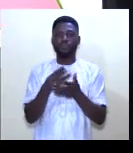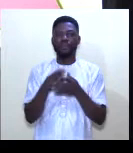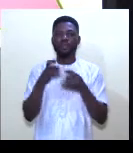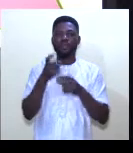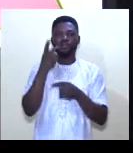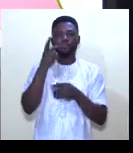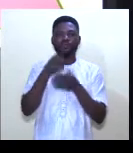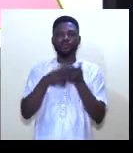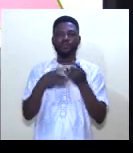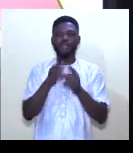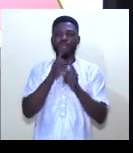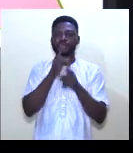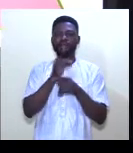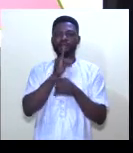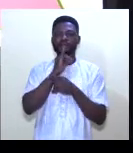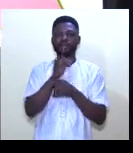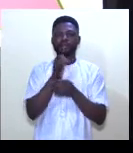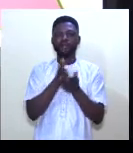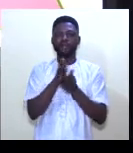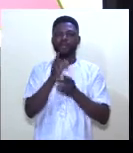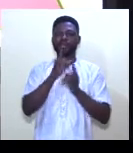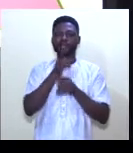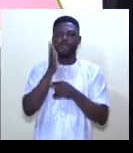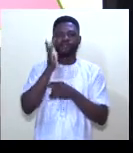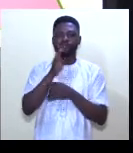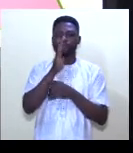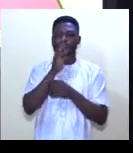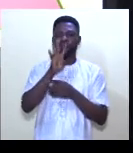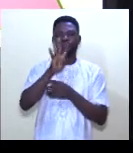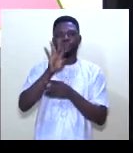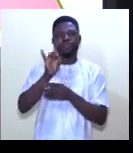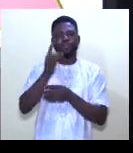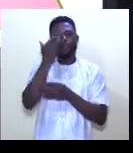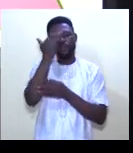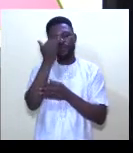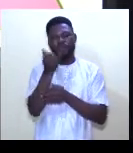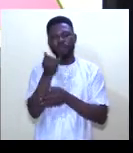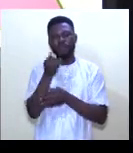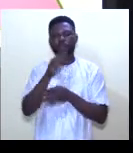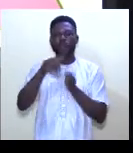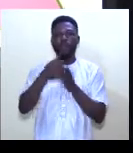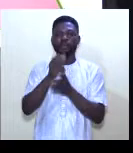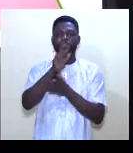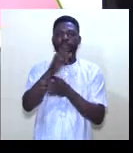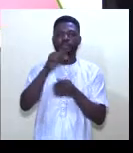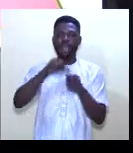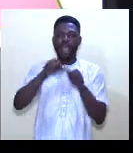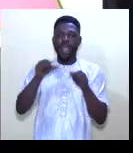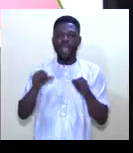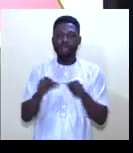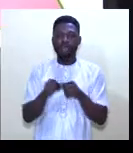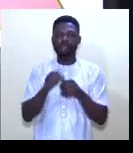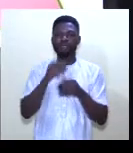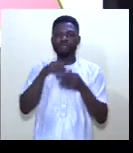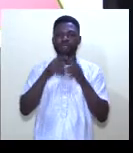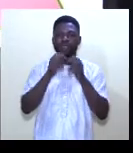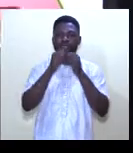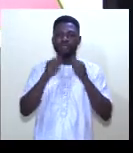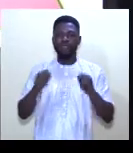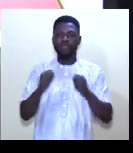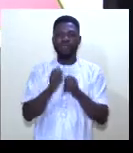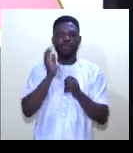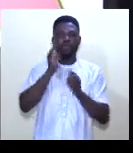Well, let's just check out what the answer is. Correct answer should be 48. And why is that? All the 3 angles in